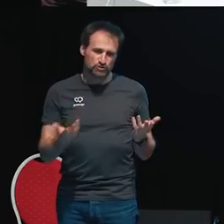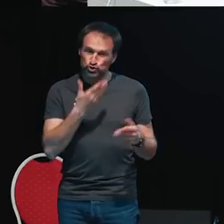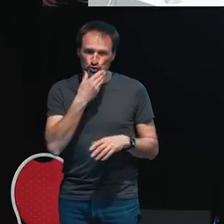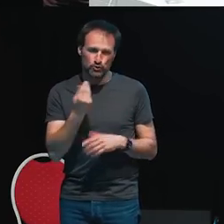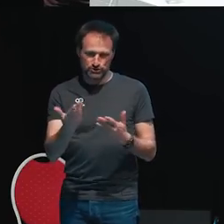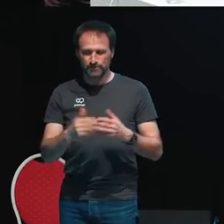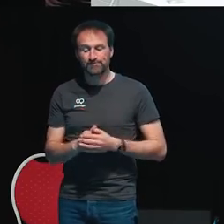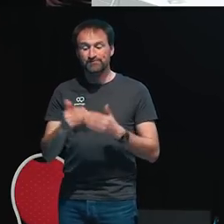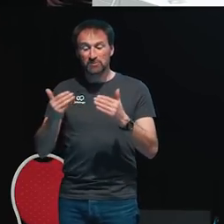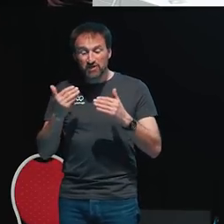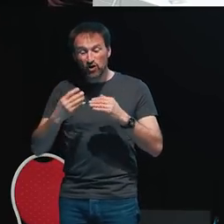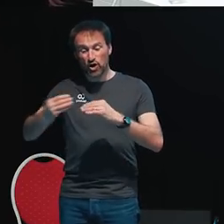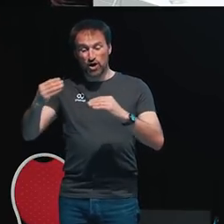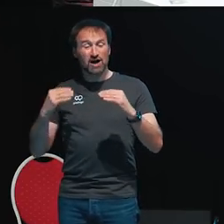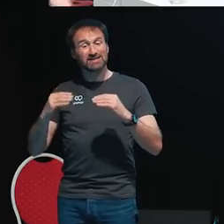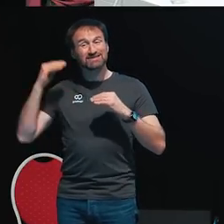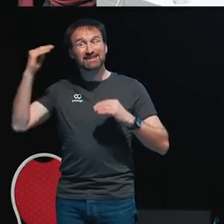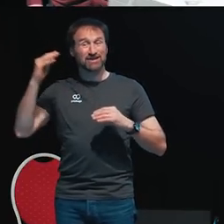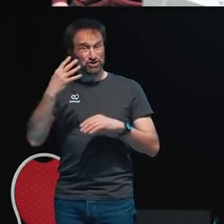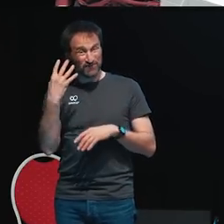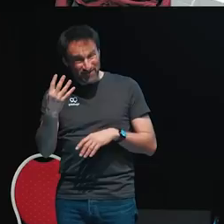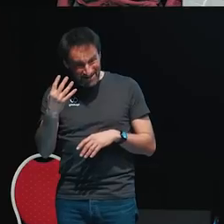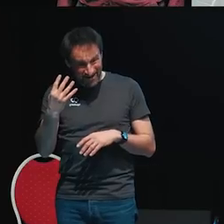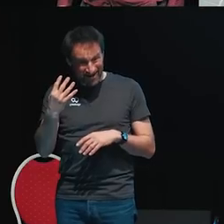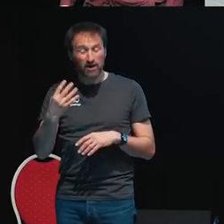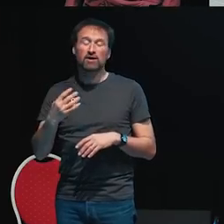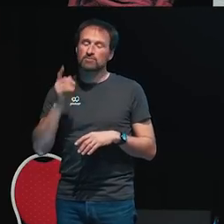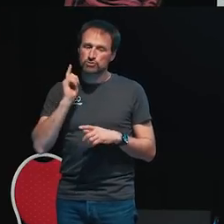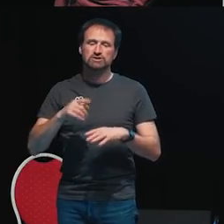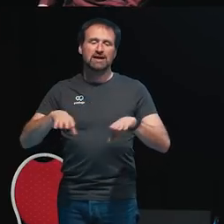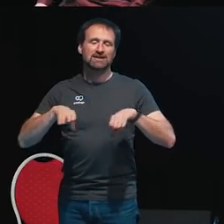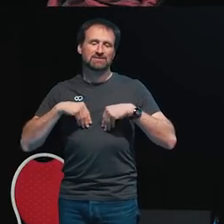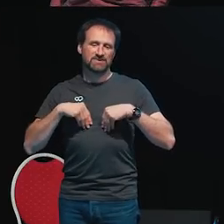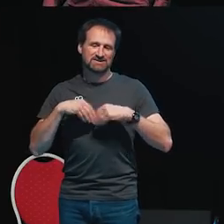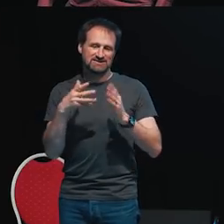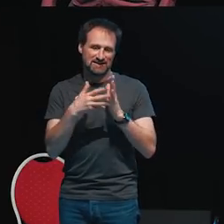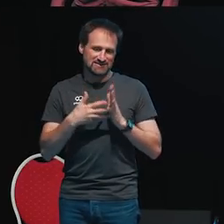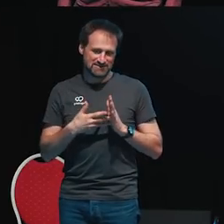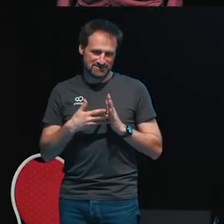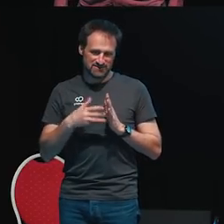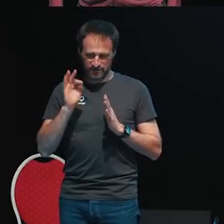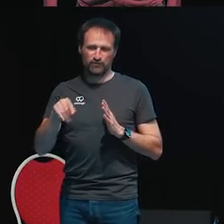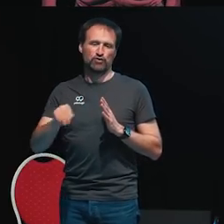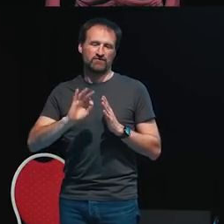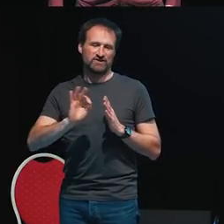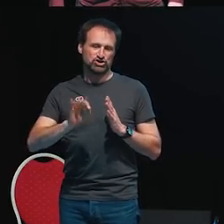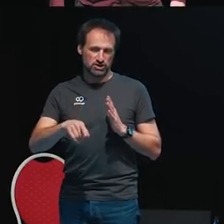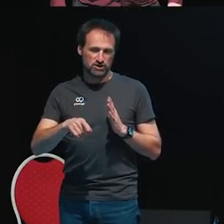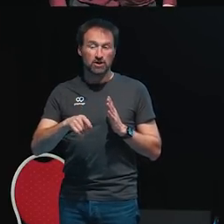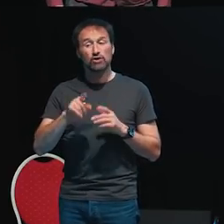4, there have to be acceptance tests for the feature, and that